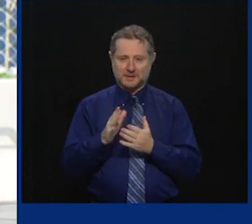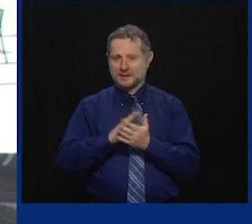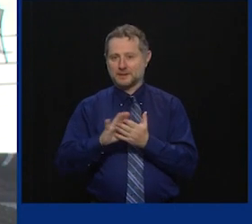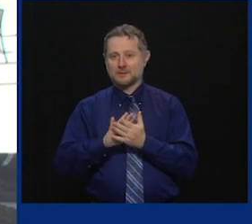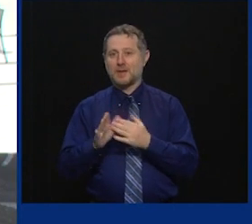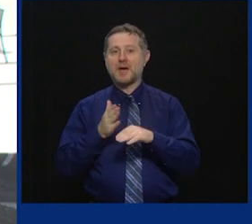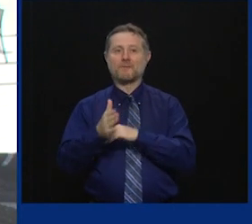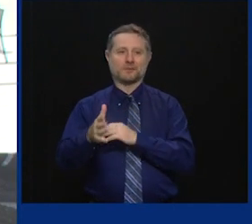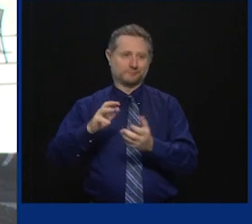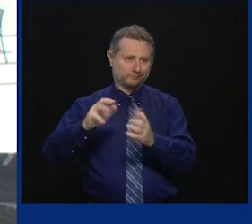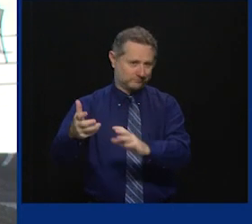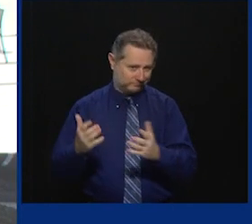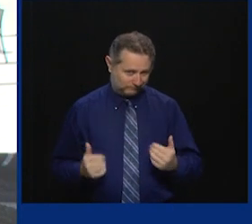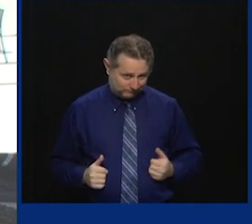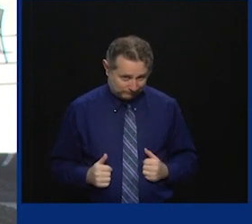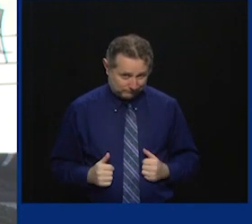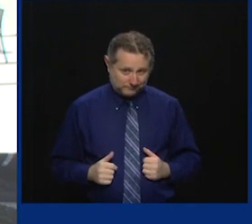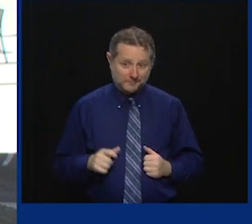Yes.